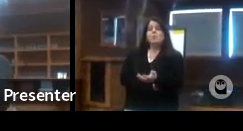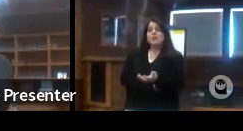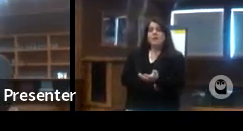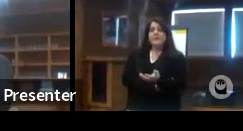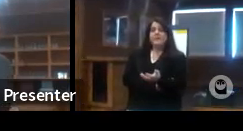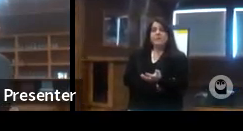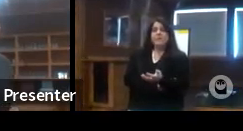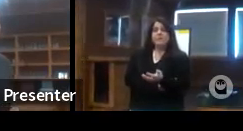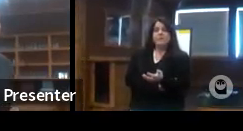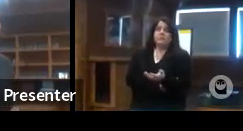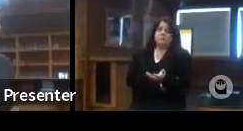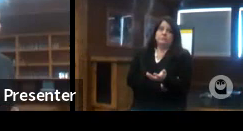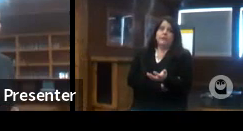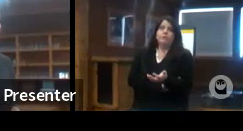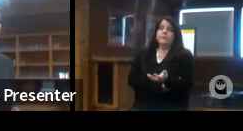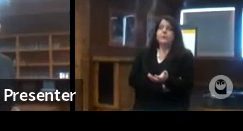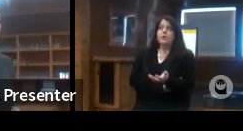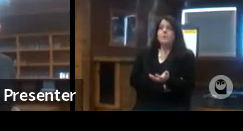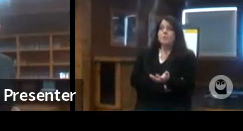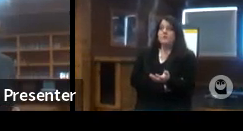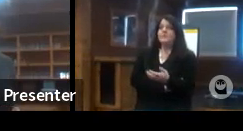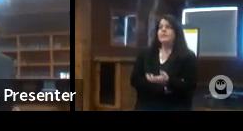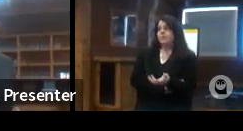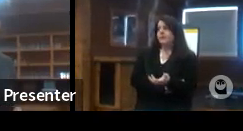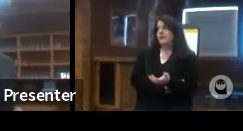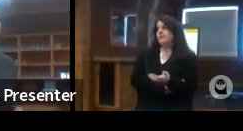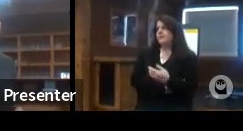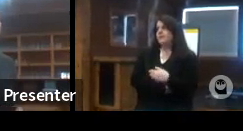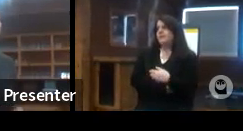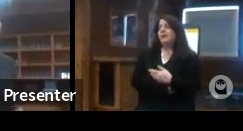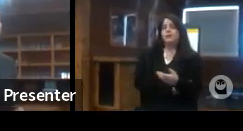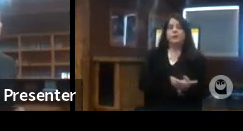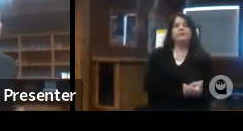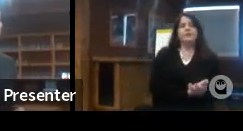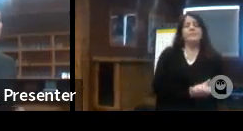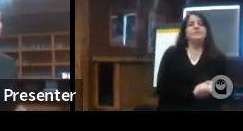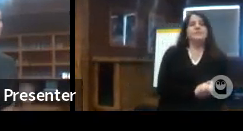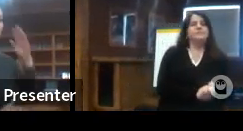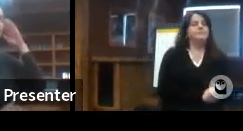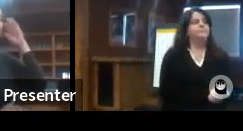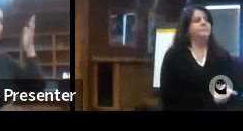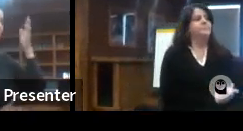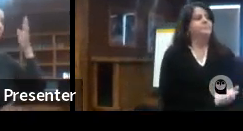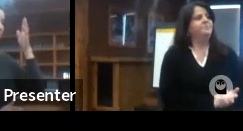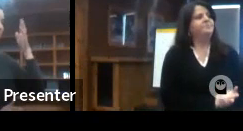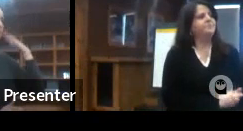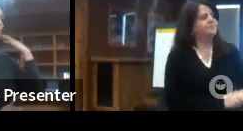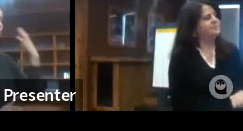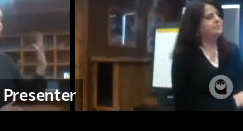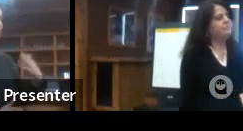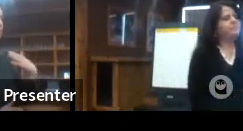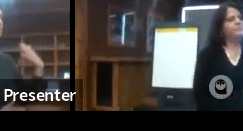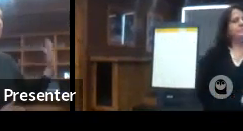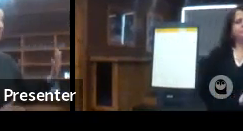prepared and more confident in court, like hopefully we'd all be open to hearing that, you know, and learning from it. And you just know,